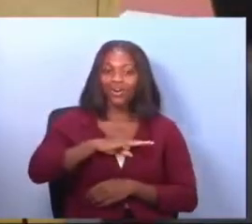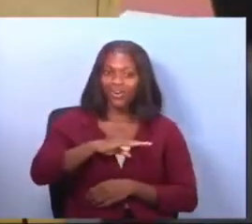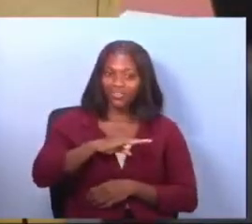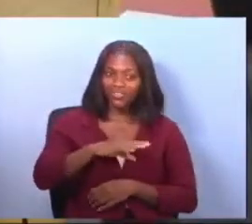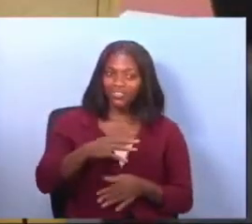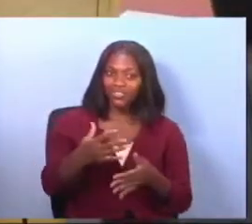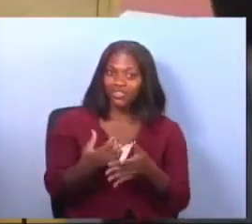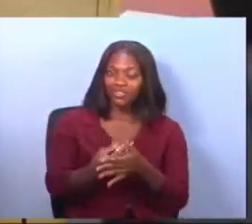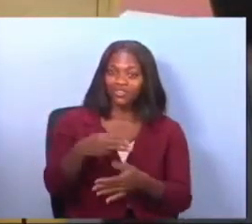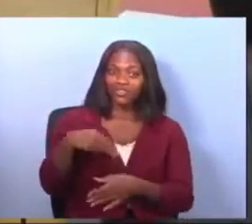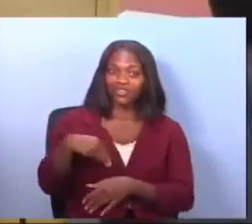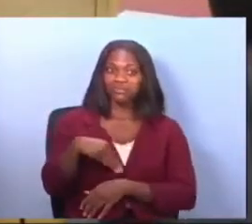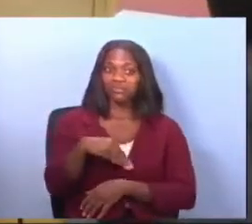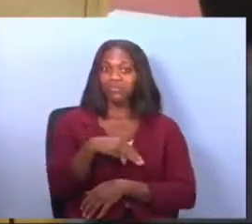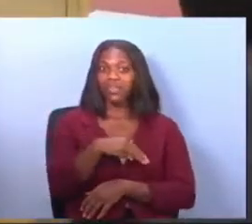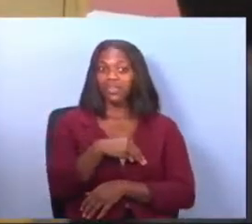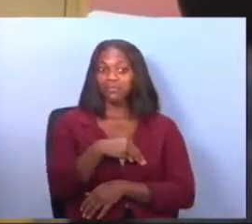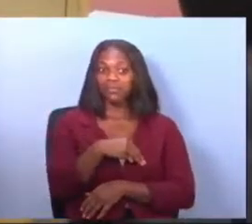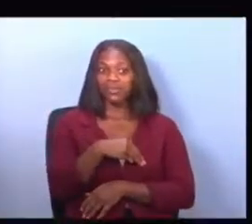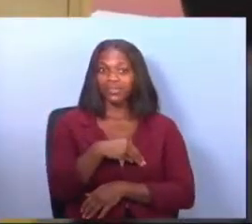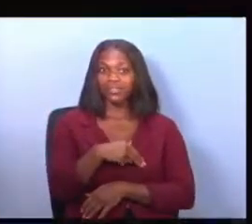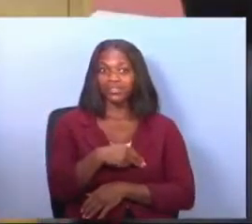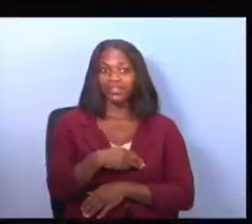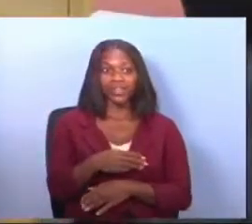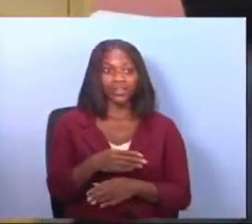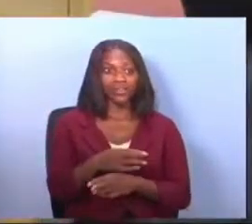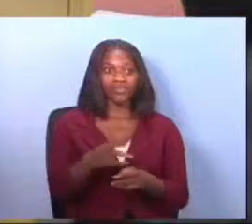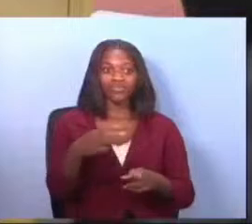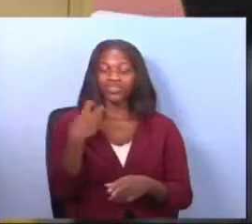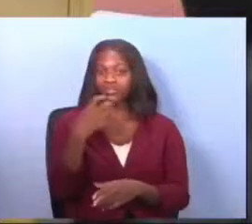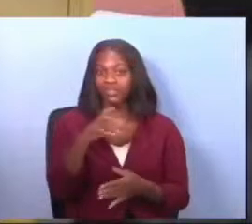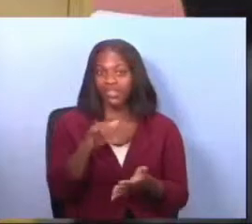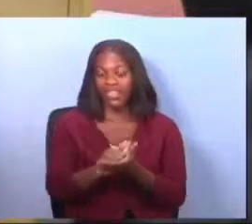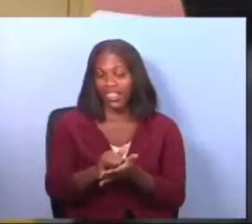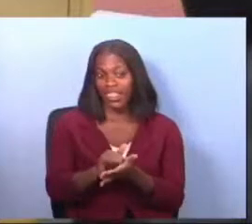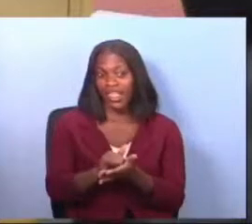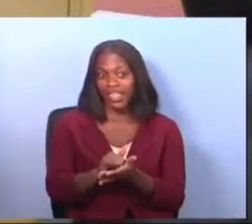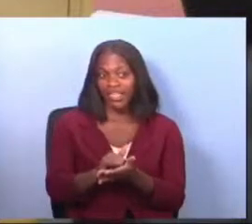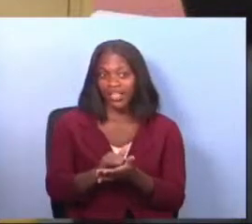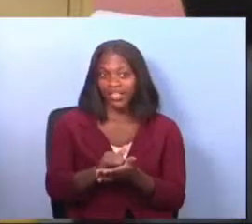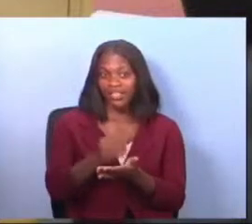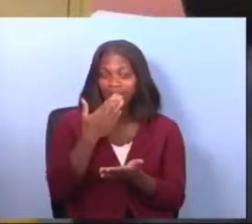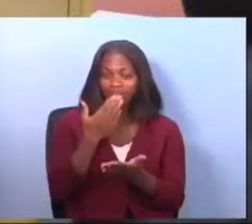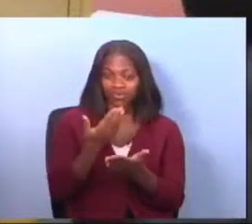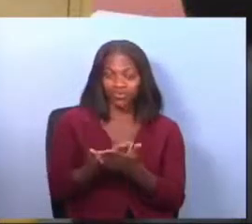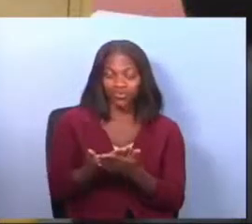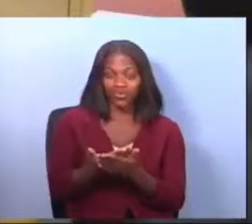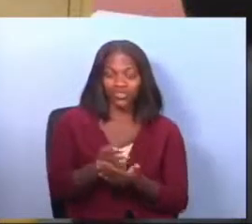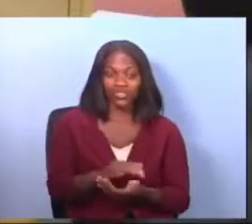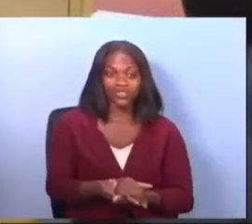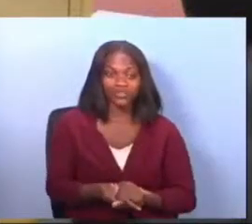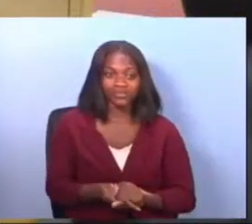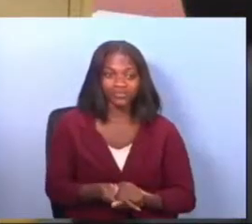our new members who are very eager to speak. And that is very, very impressive. We really want you to do